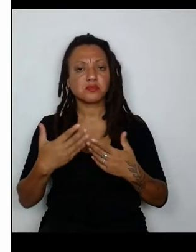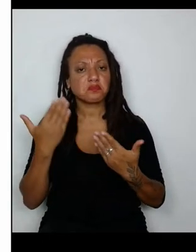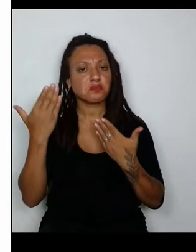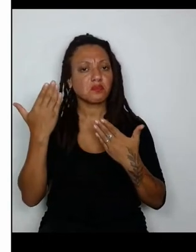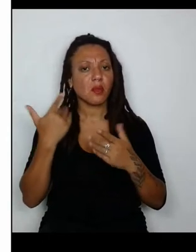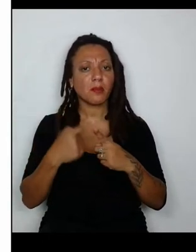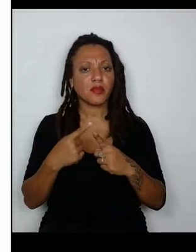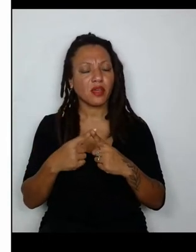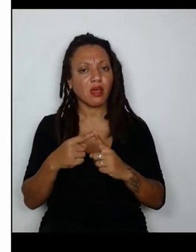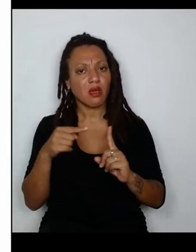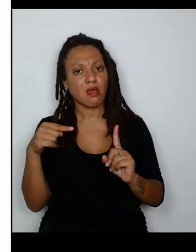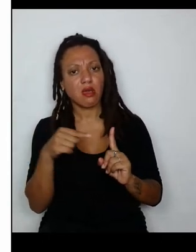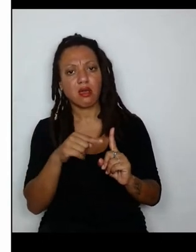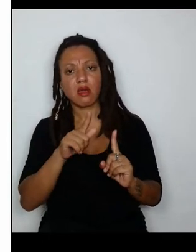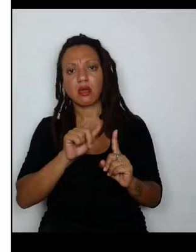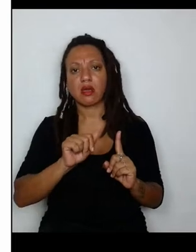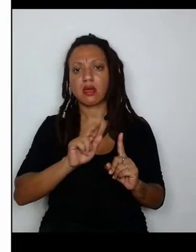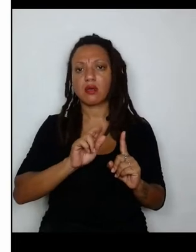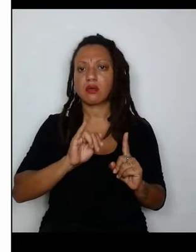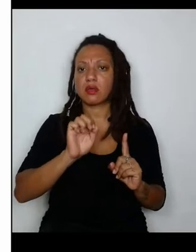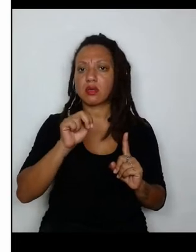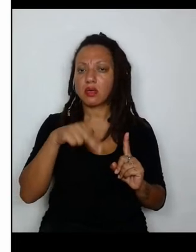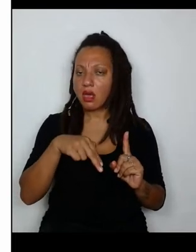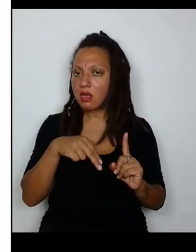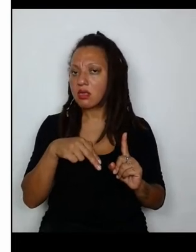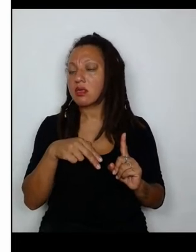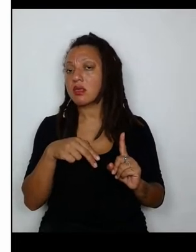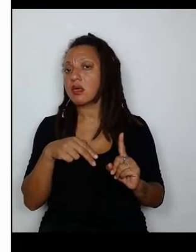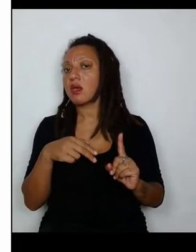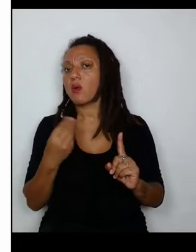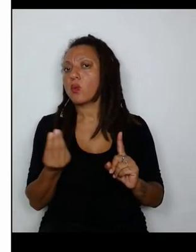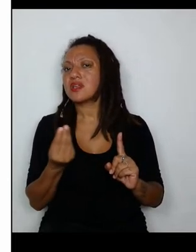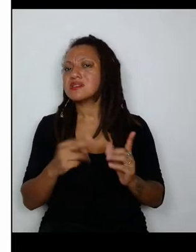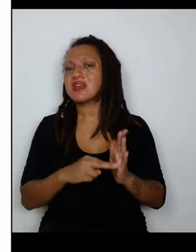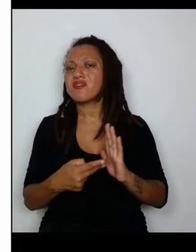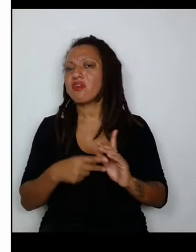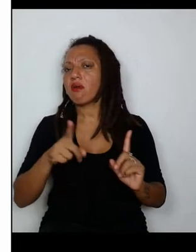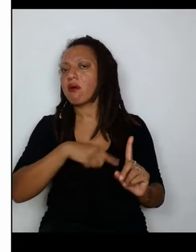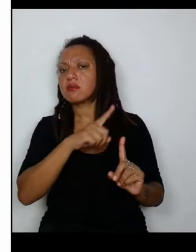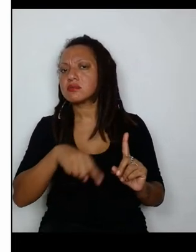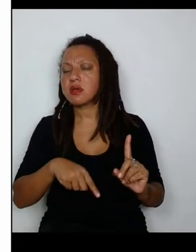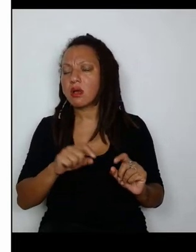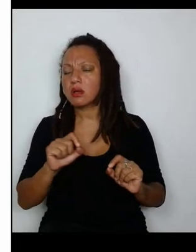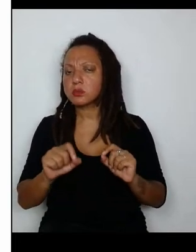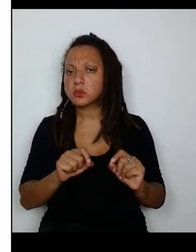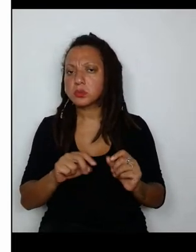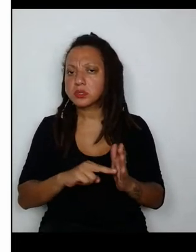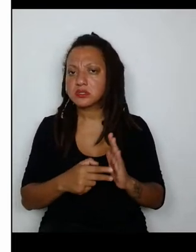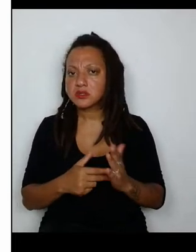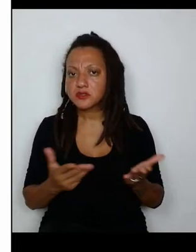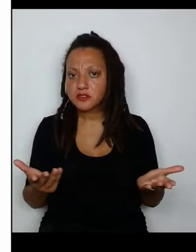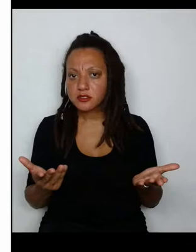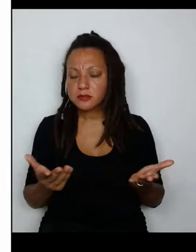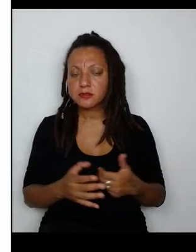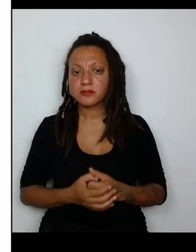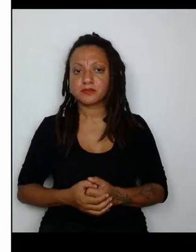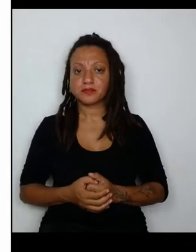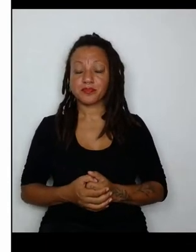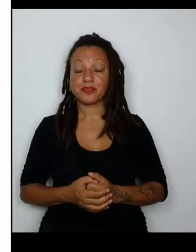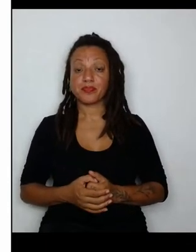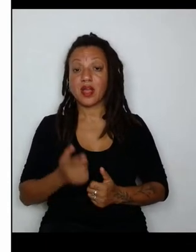nayeri notes the way recent exhibitions of gogan particularly the 29 2019 exhibition gogan portraits at the